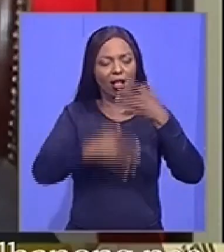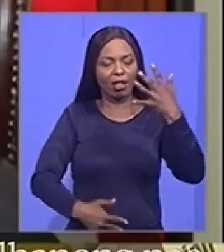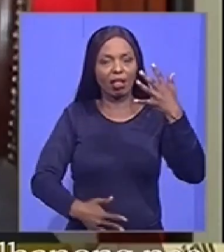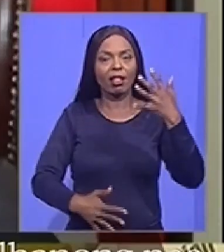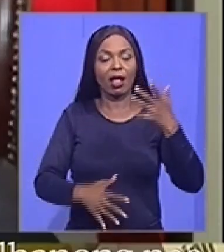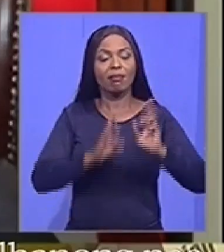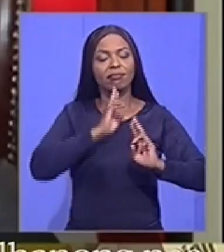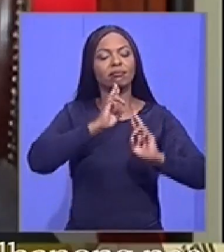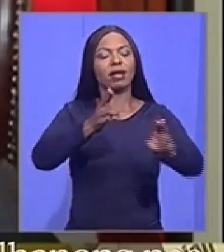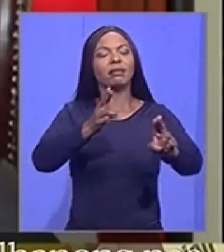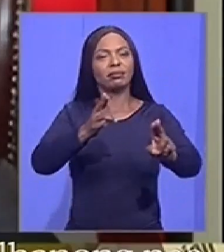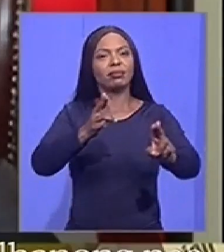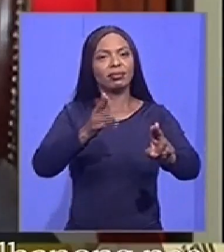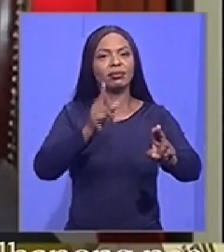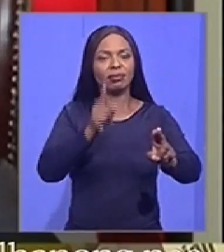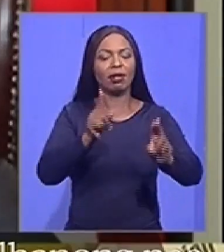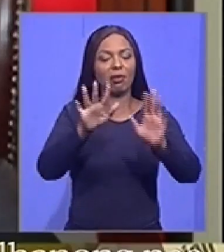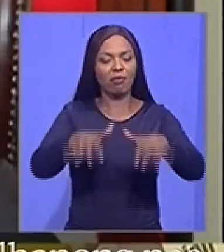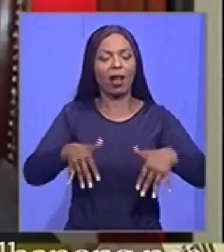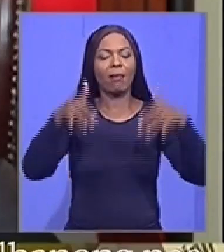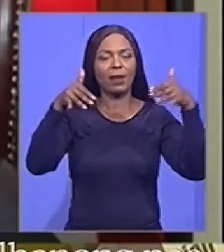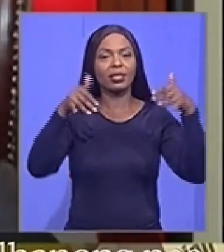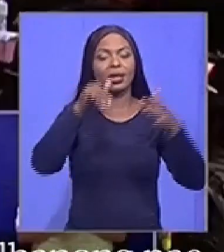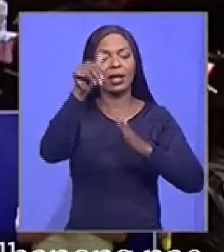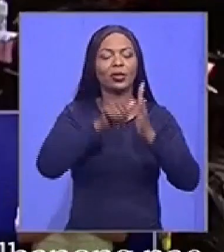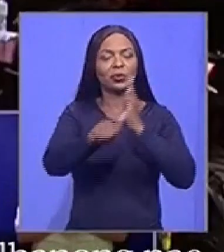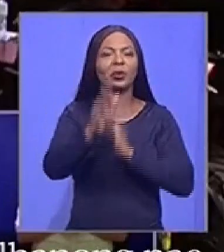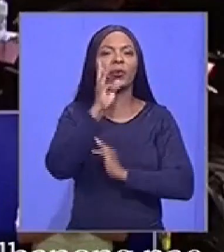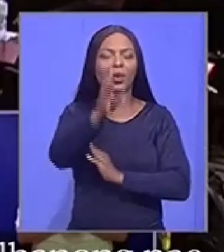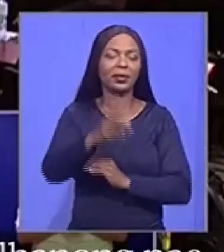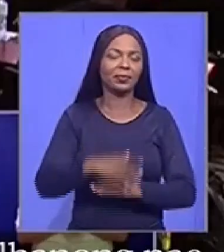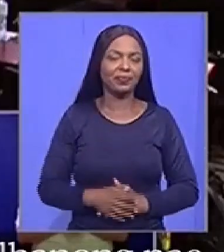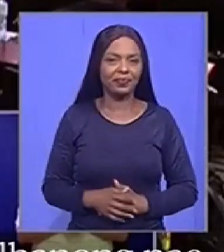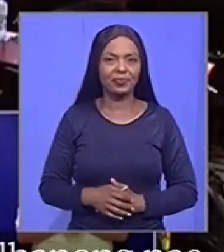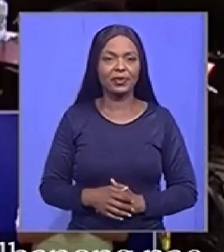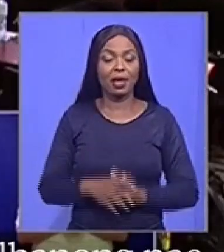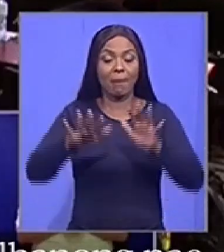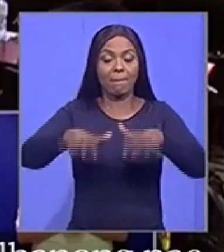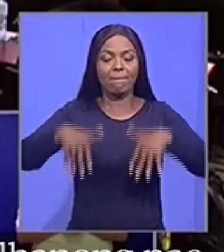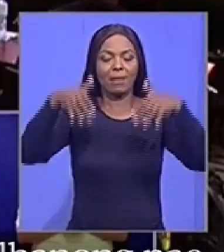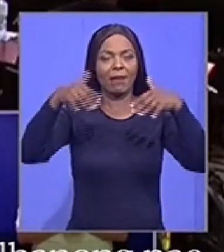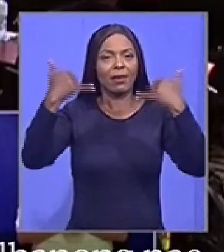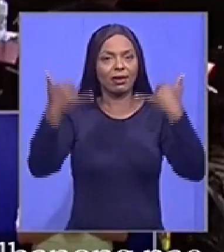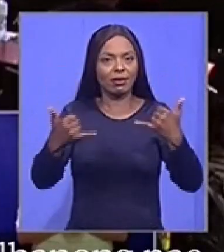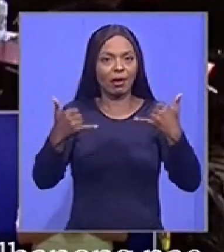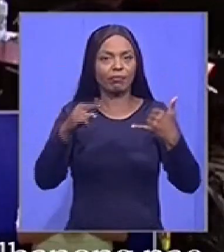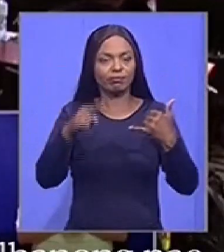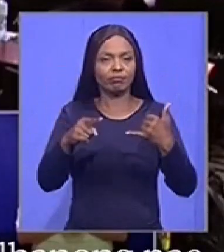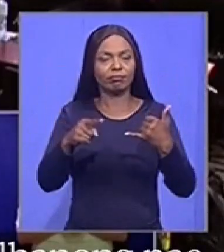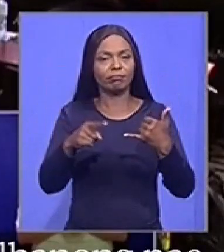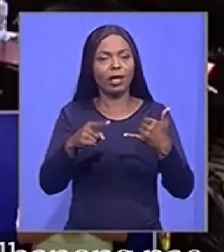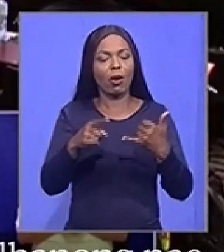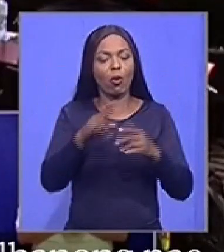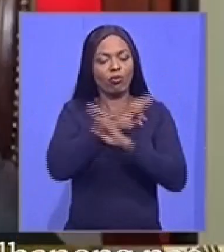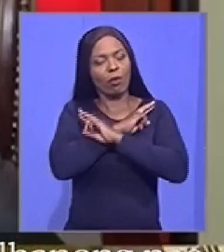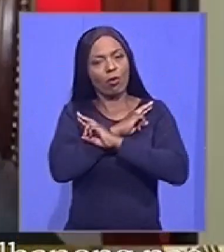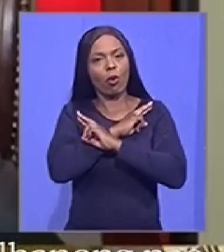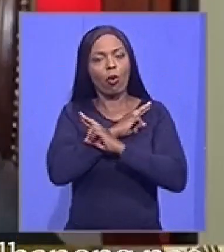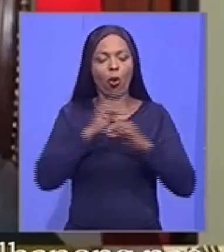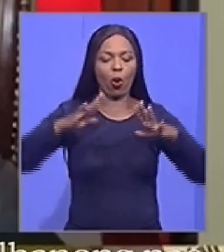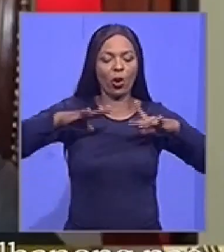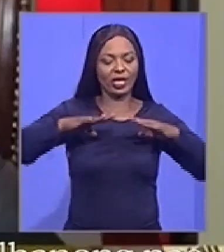responses will definitely come to Parliament next week. Jaaka Parlamente e tsene mo pakeng e atolositsweng ya malatsi a